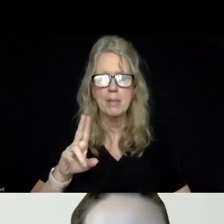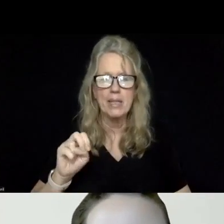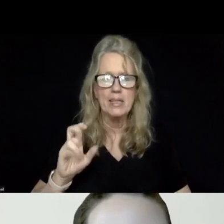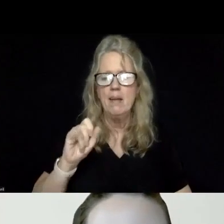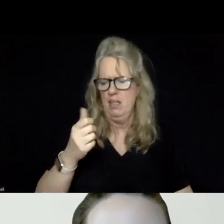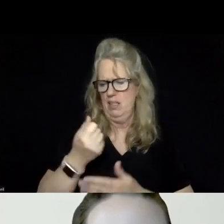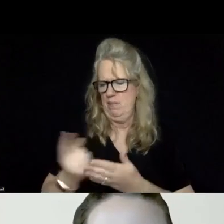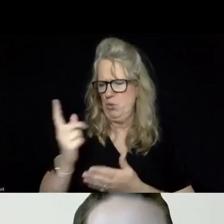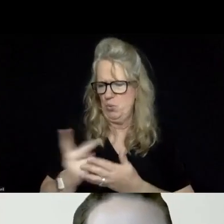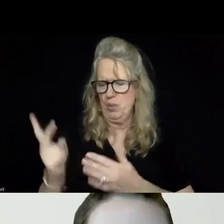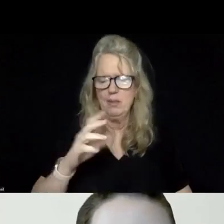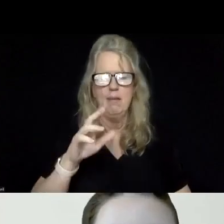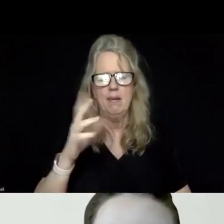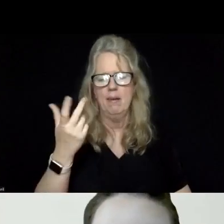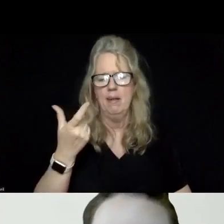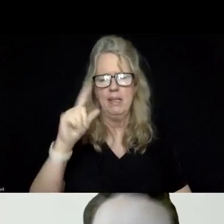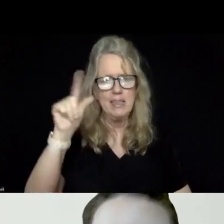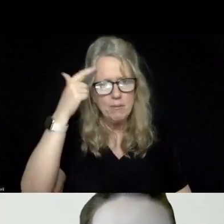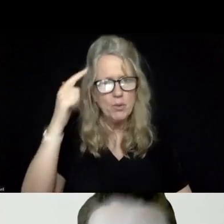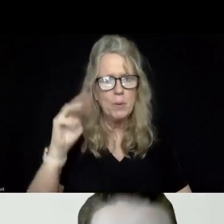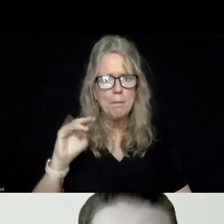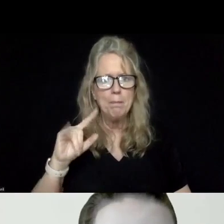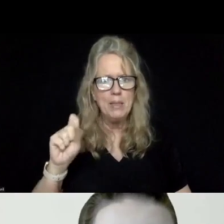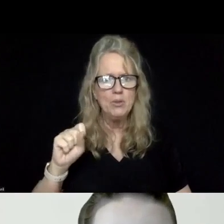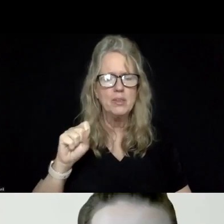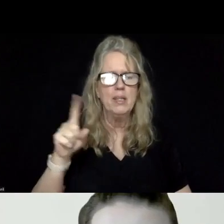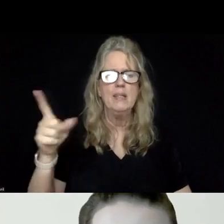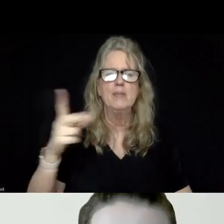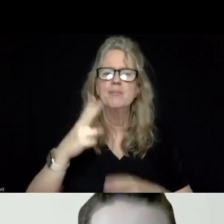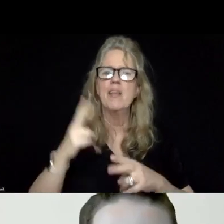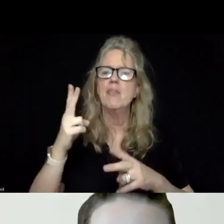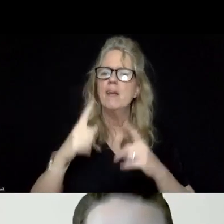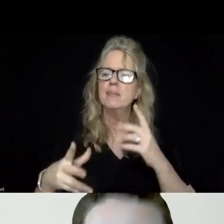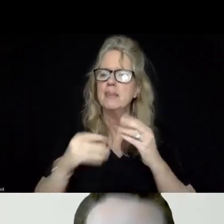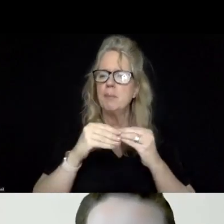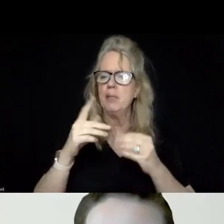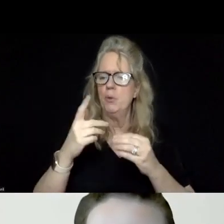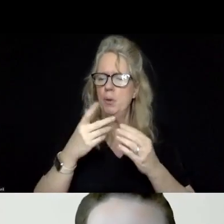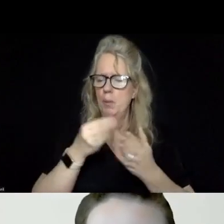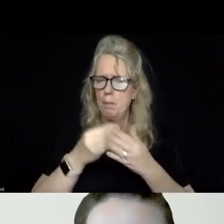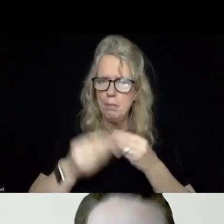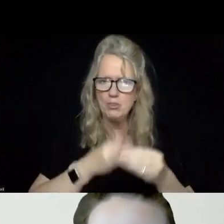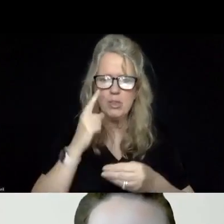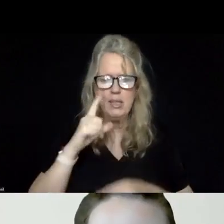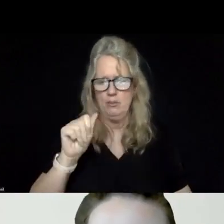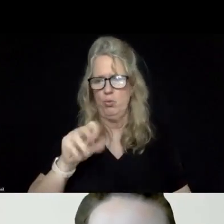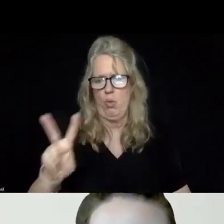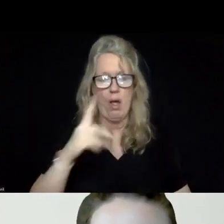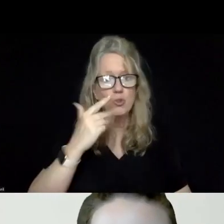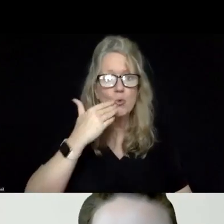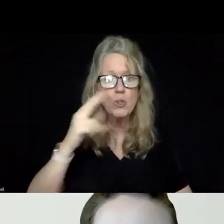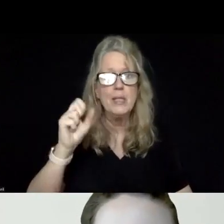weeks ago, Governor Mills signed Maine's supplemental budget into law, and there is some good news for